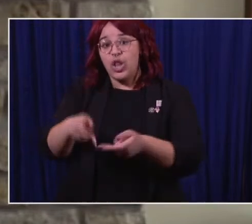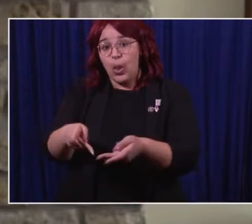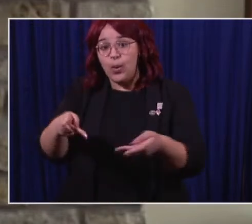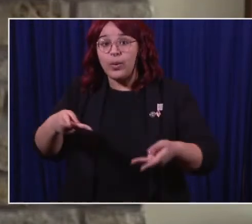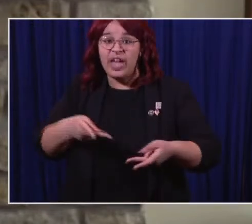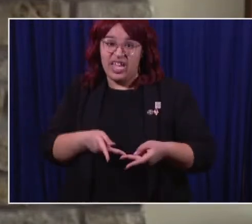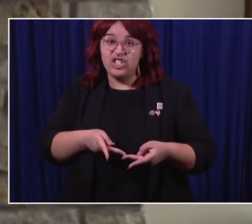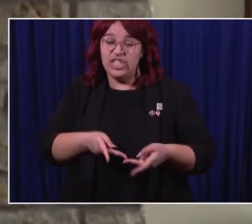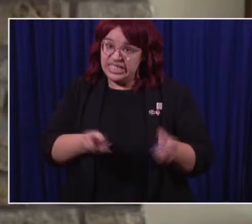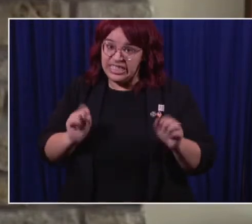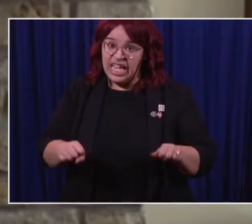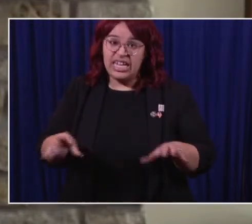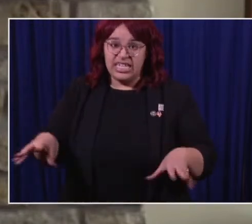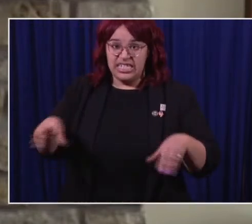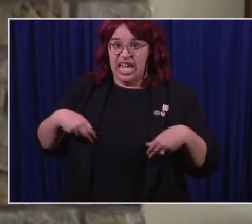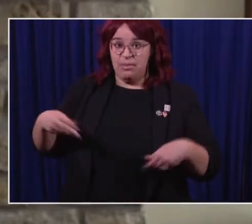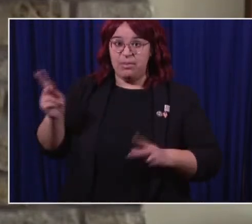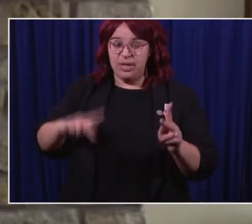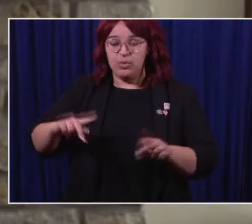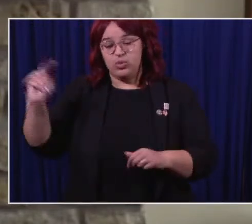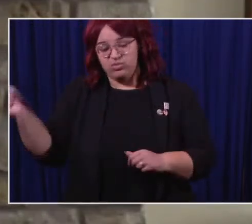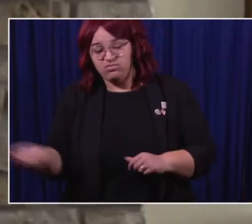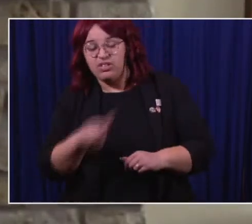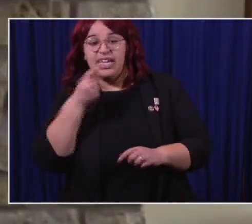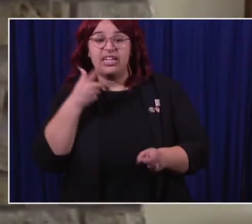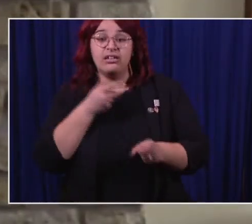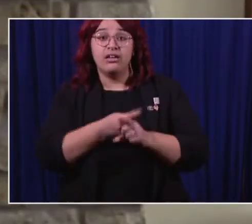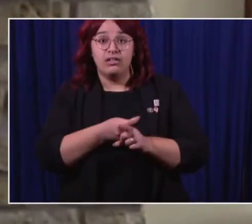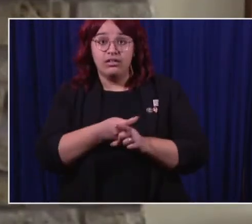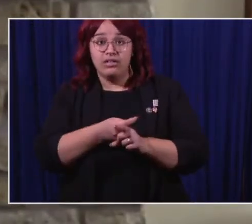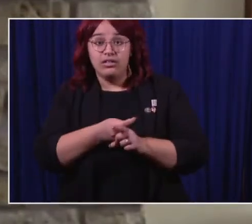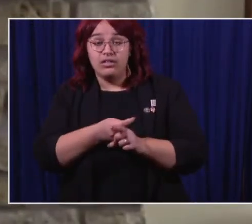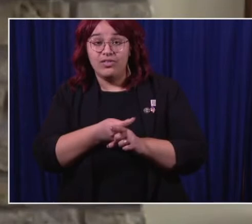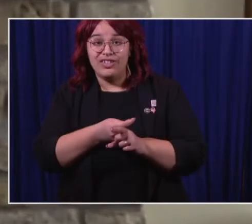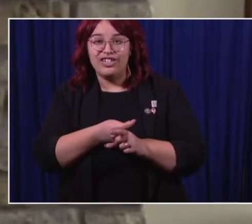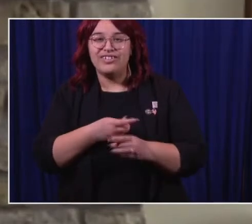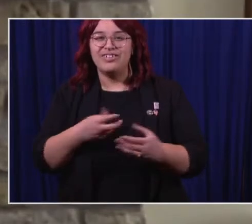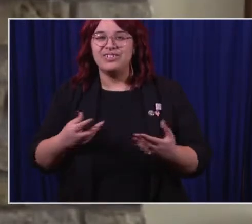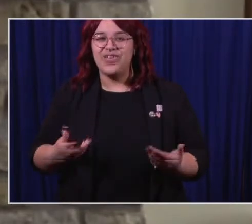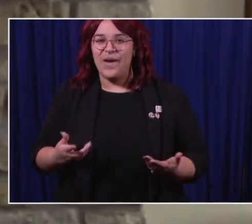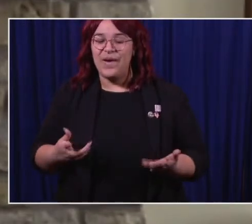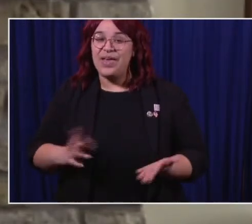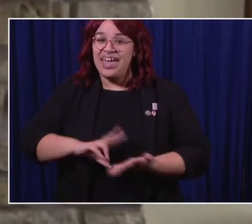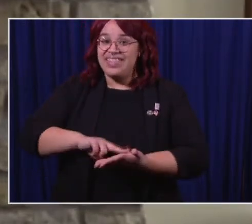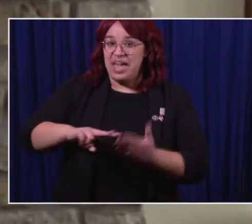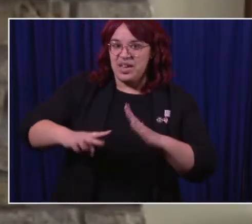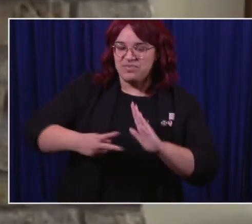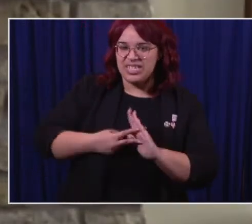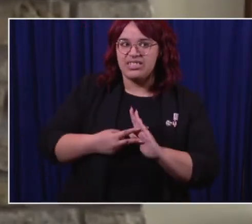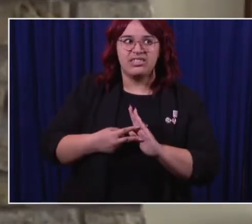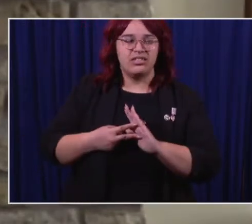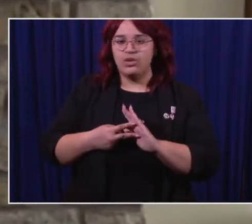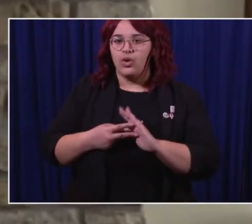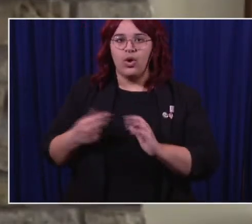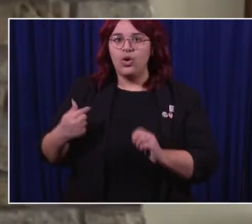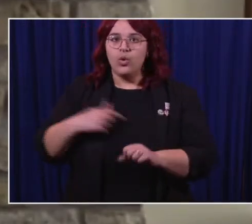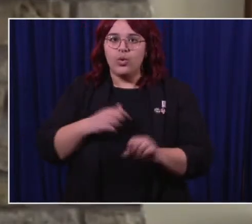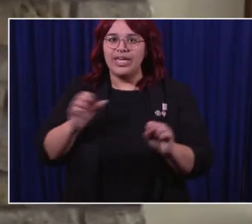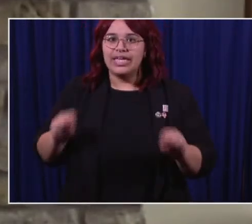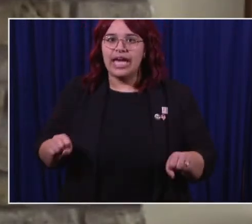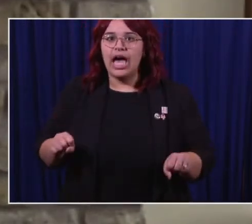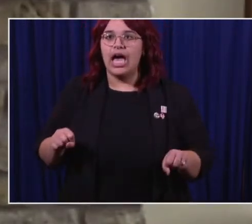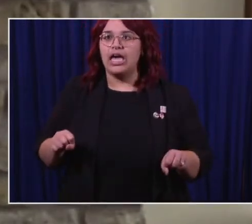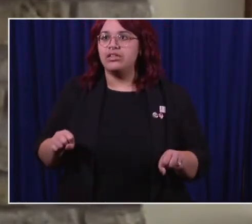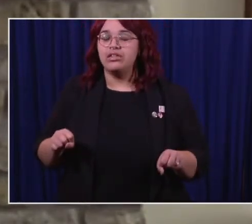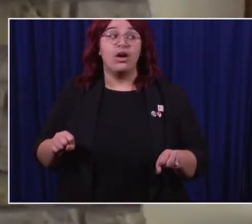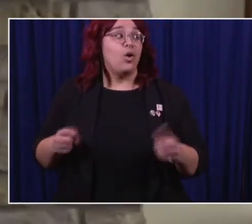with now, we could significantly ramp up vaccinations. In addition to that, as you know, we